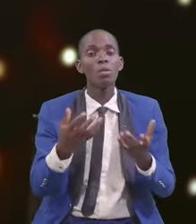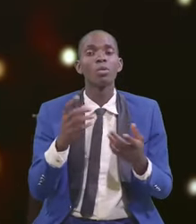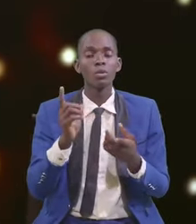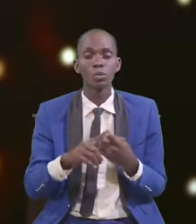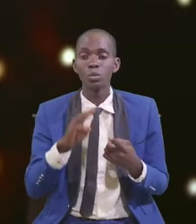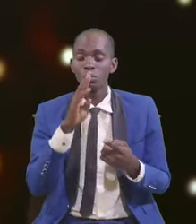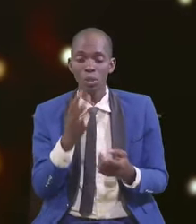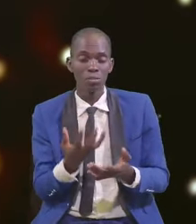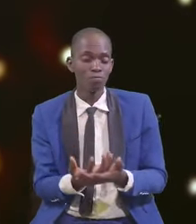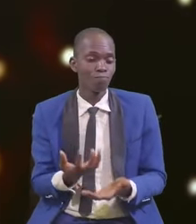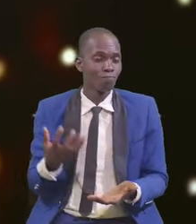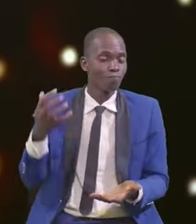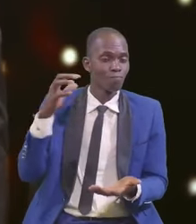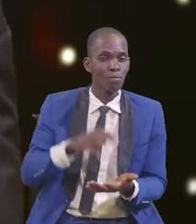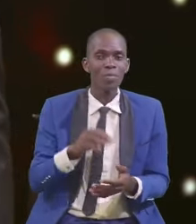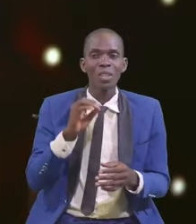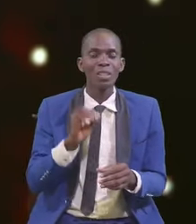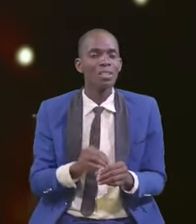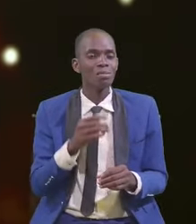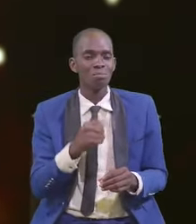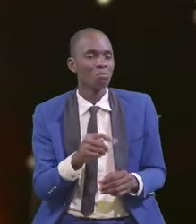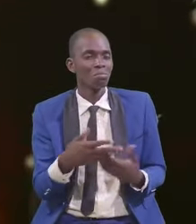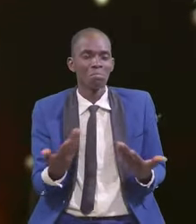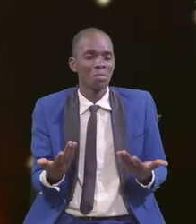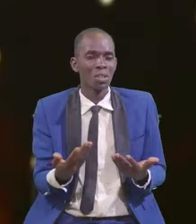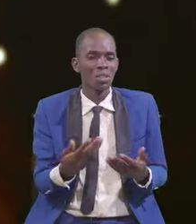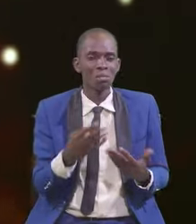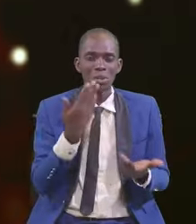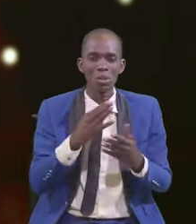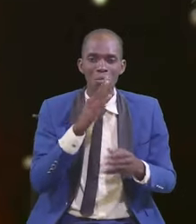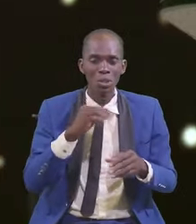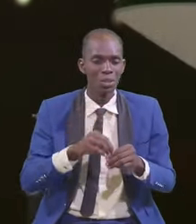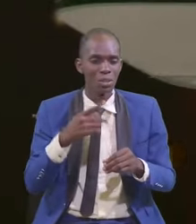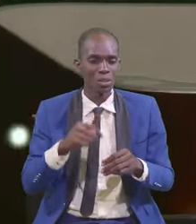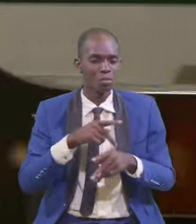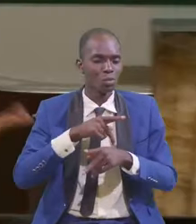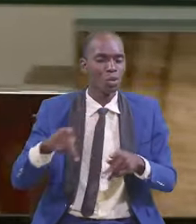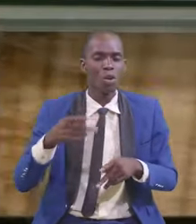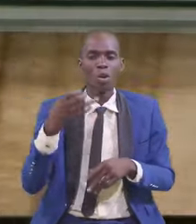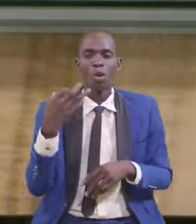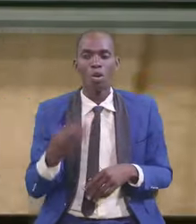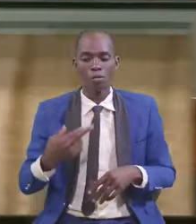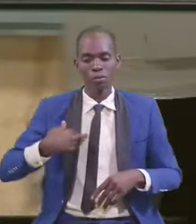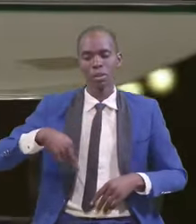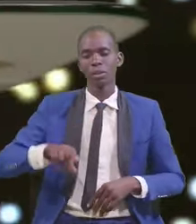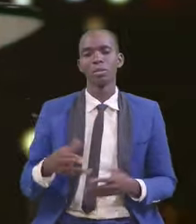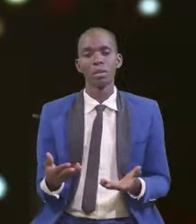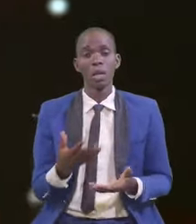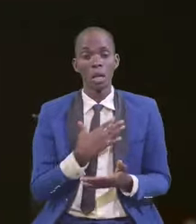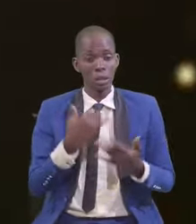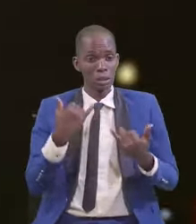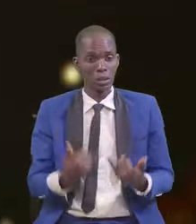rich in kind of you know profession of religion and so they sell